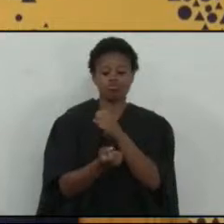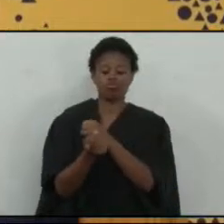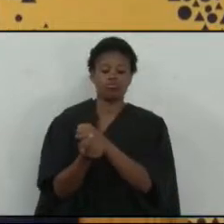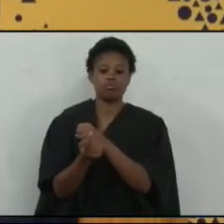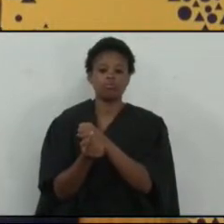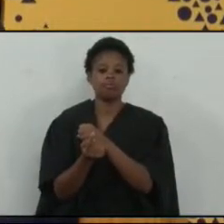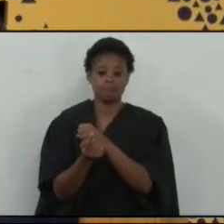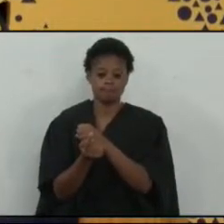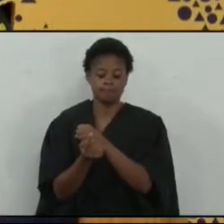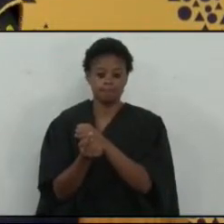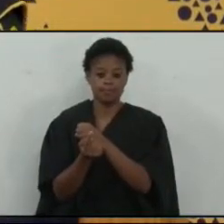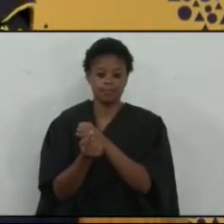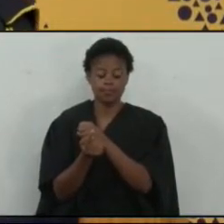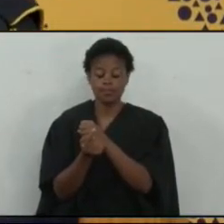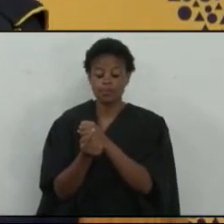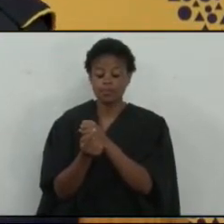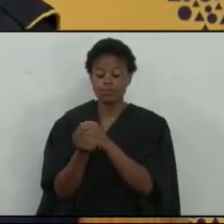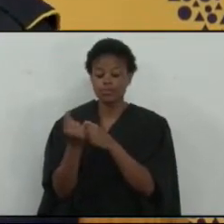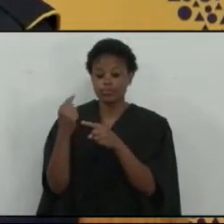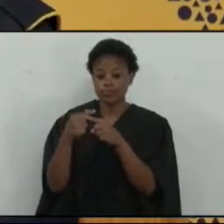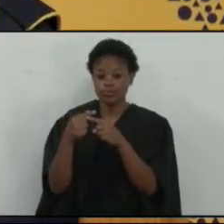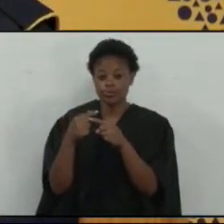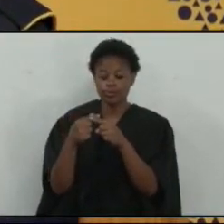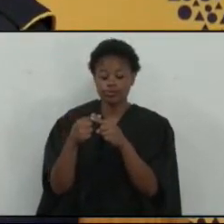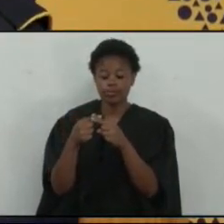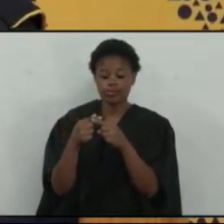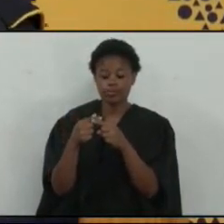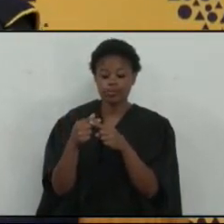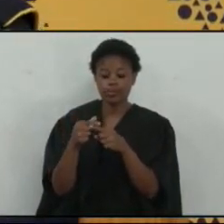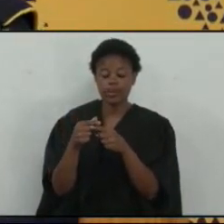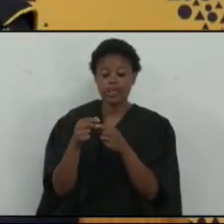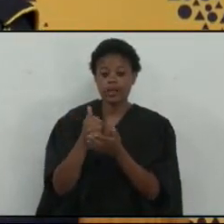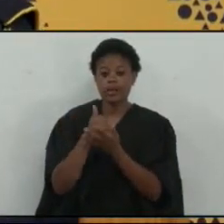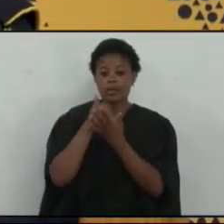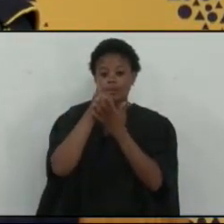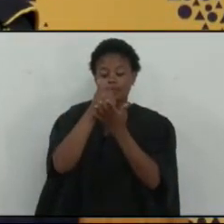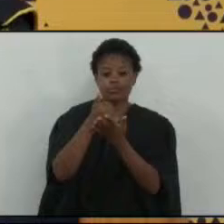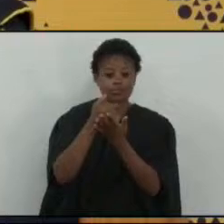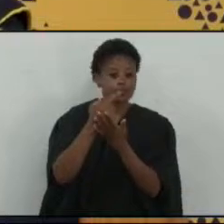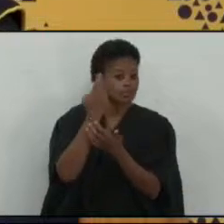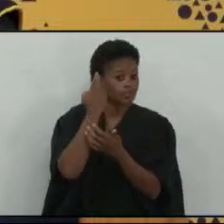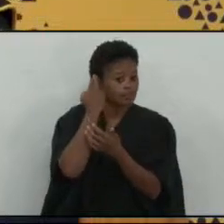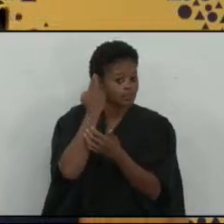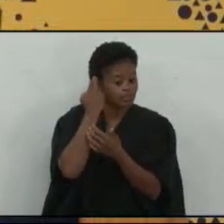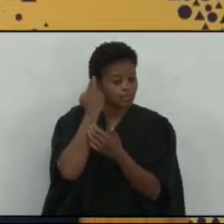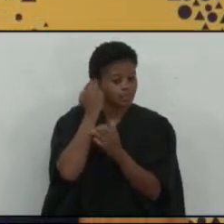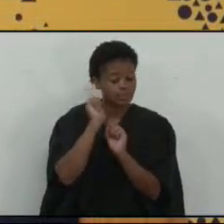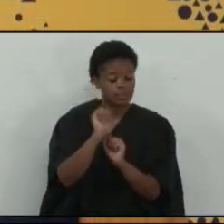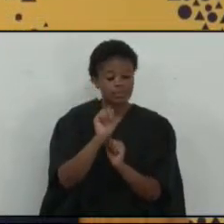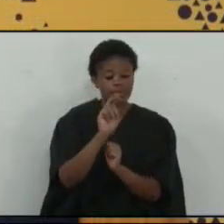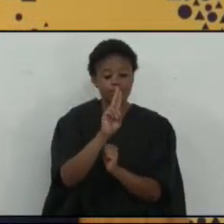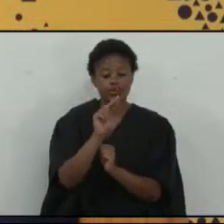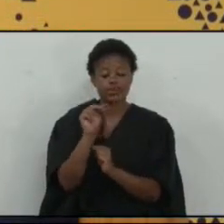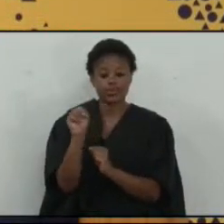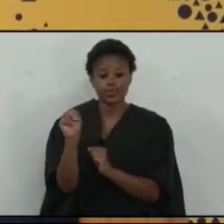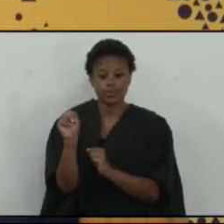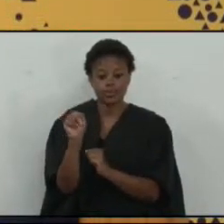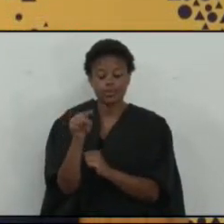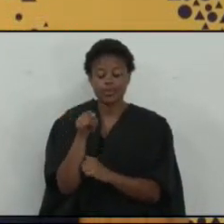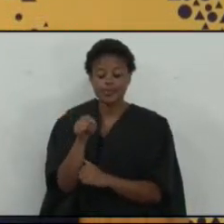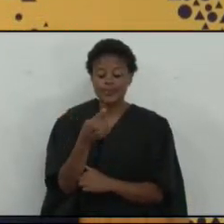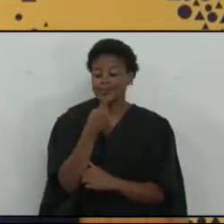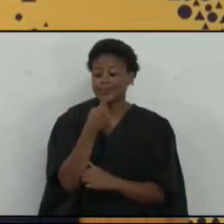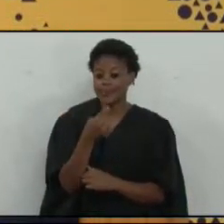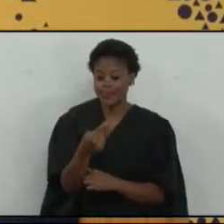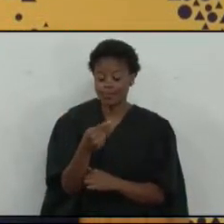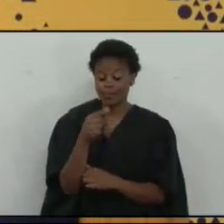complexity. In the words of one of the Assistant Secretary Generals of the UN, he